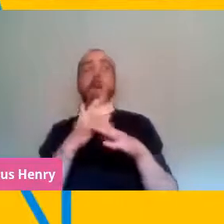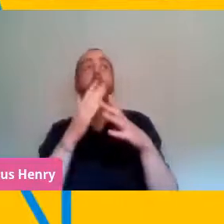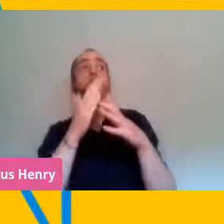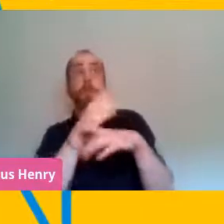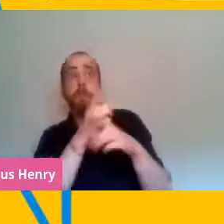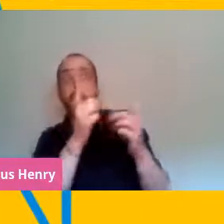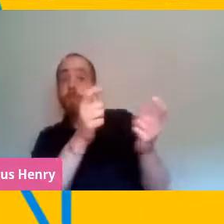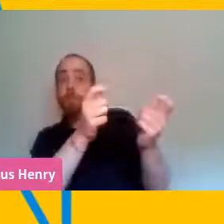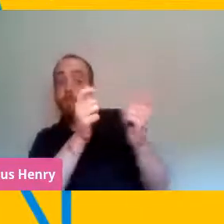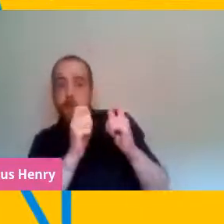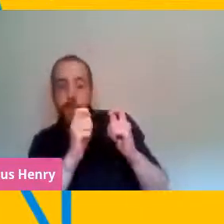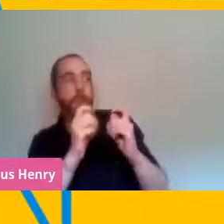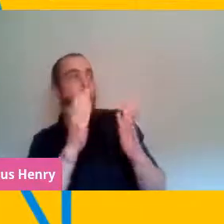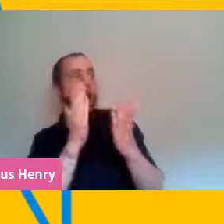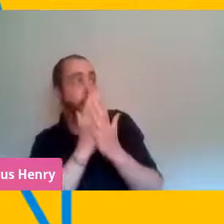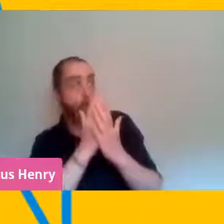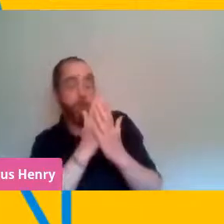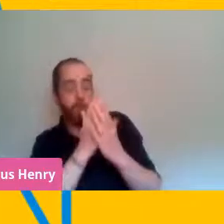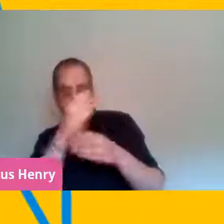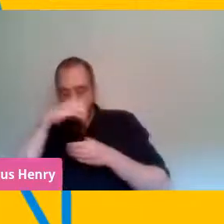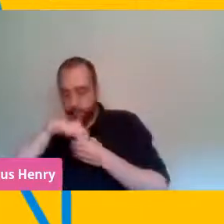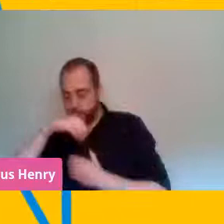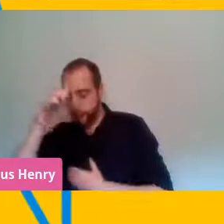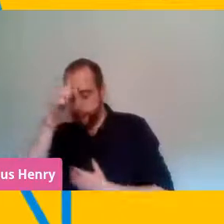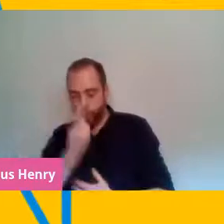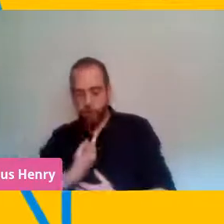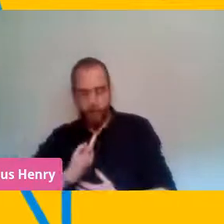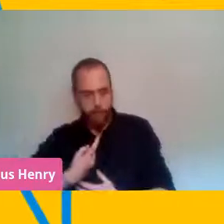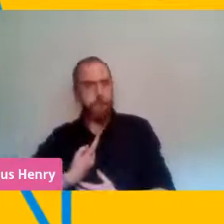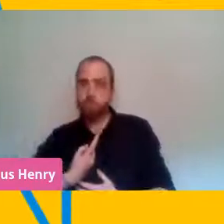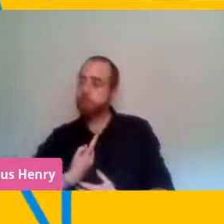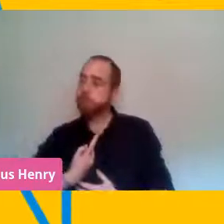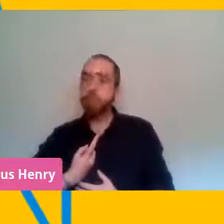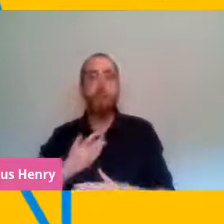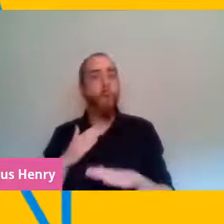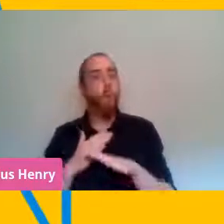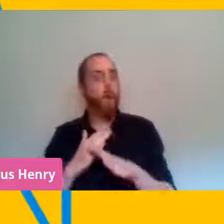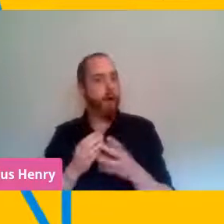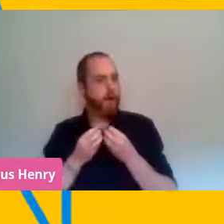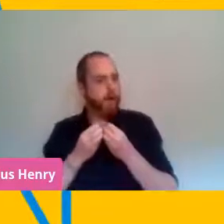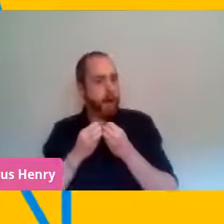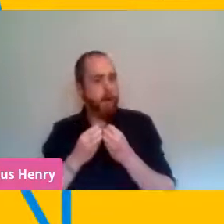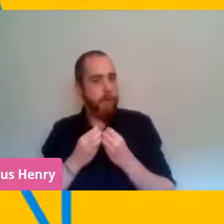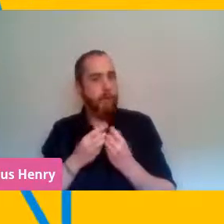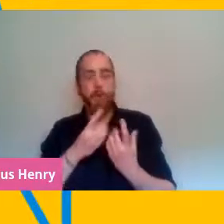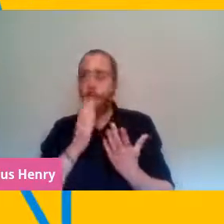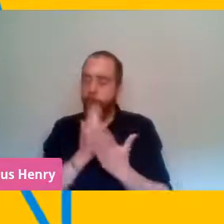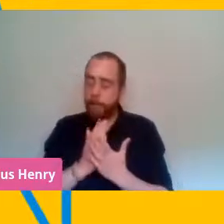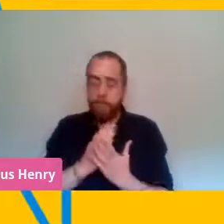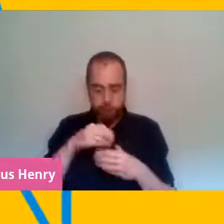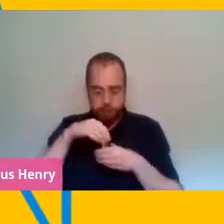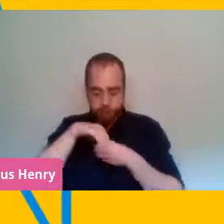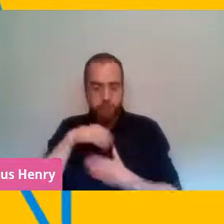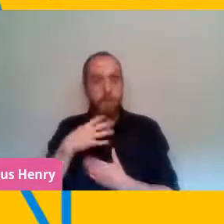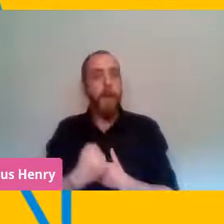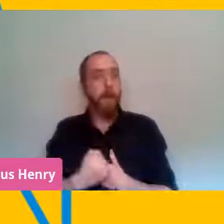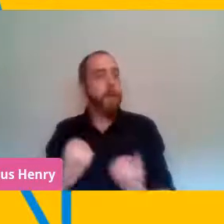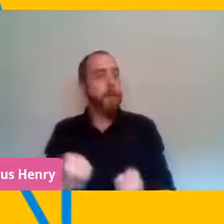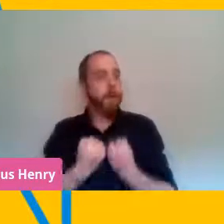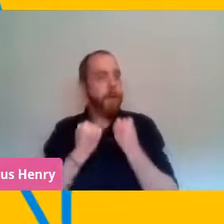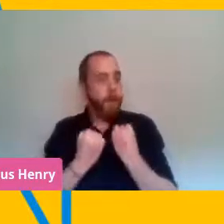is incredibly valuable. It makes an incredible amount of money. We have a lot of power and we outnumber them.